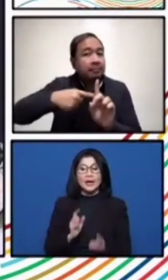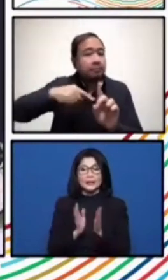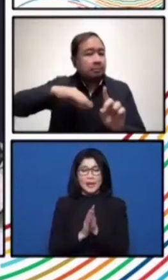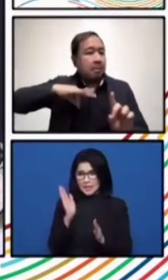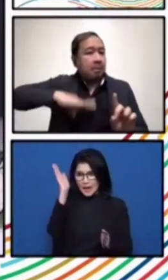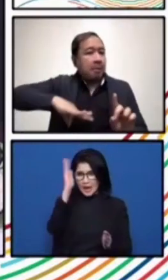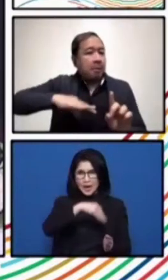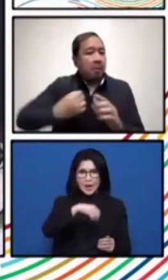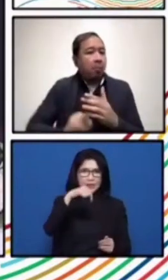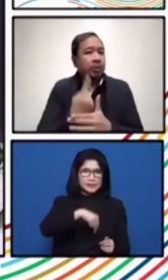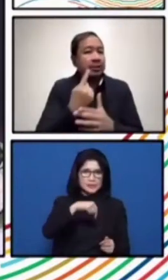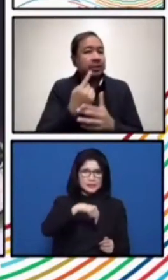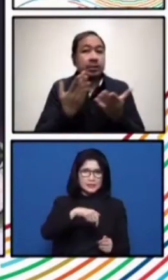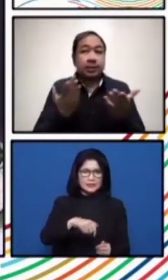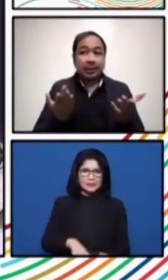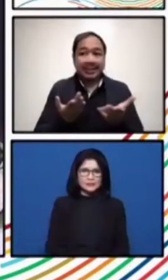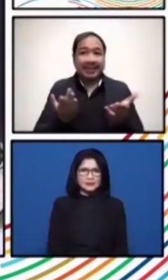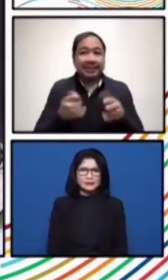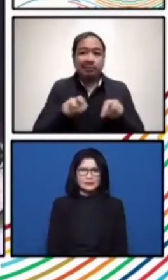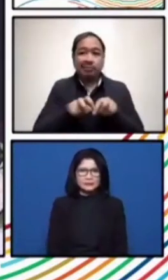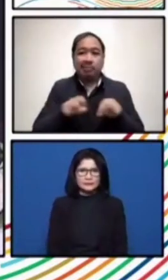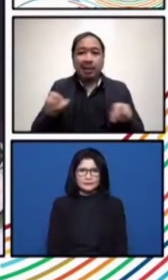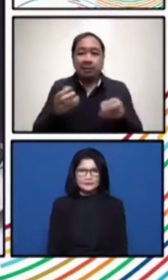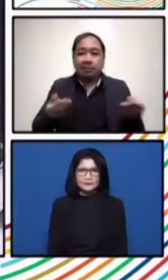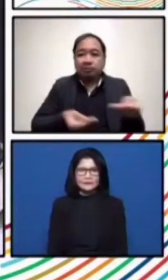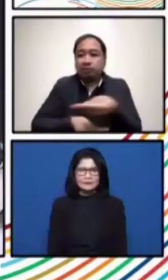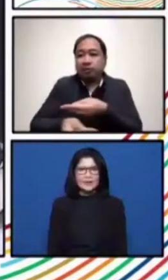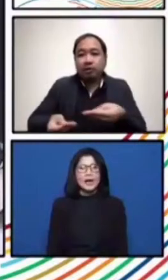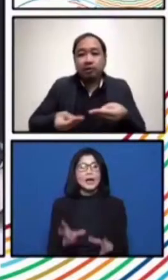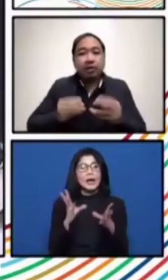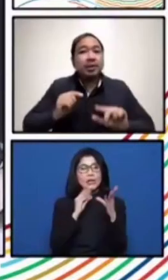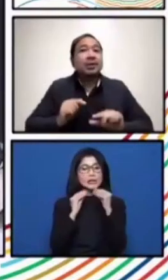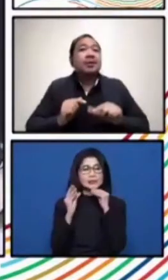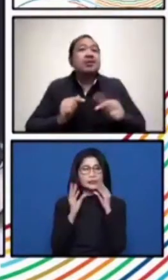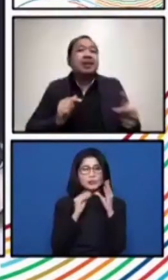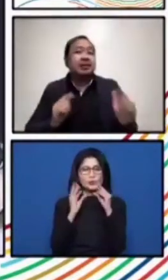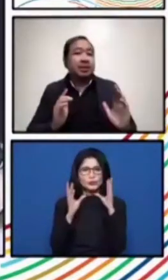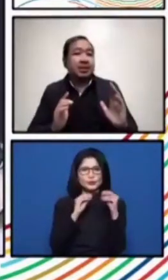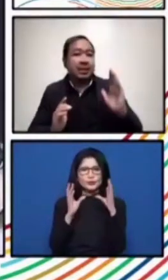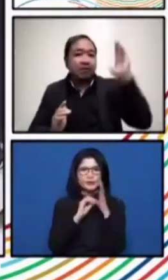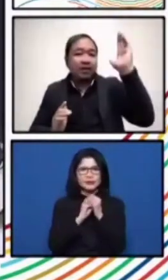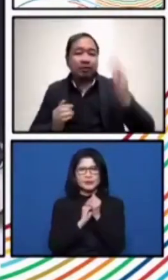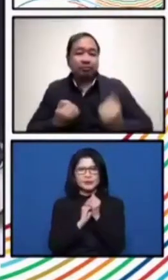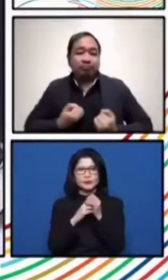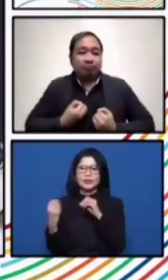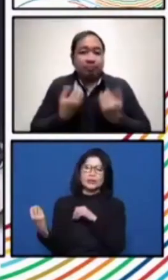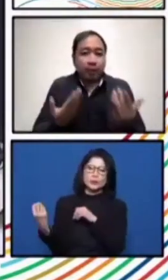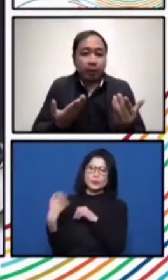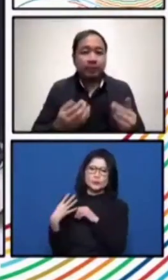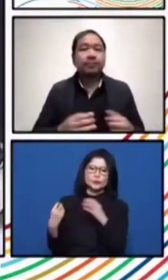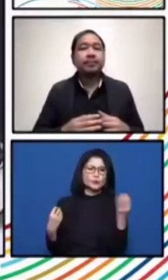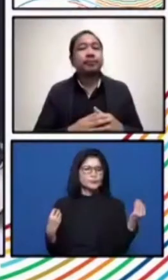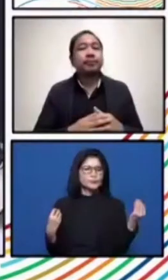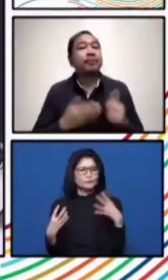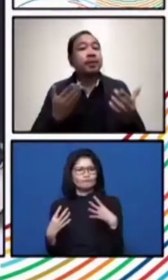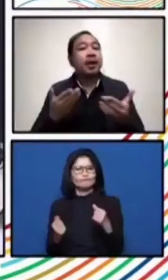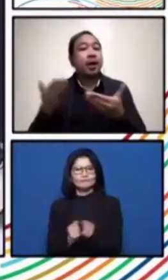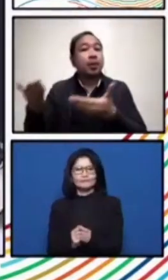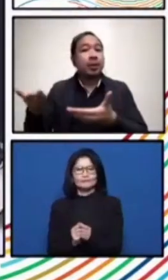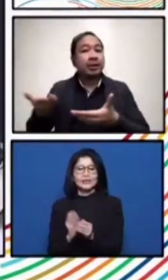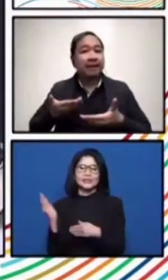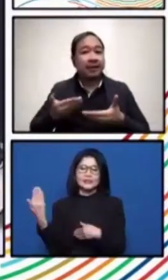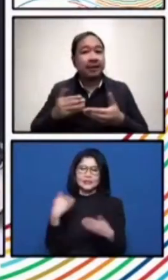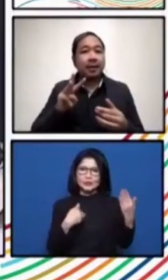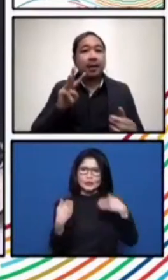followed by interventions from the flow I now have the pleasure to invite Miss Wendy Walker